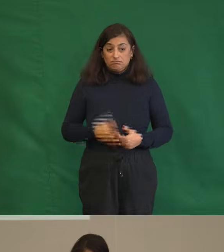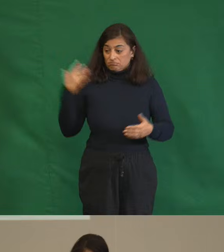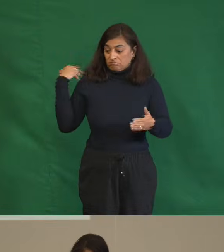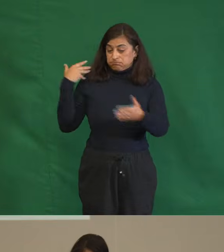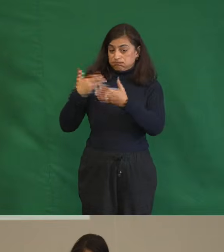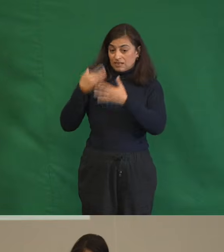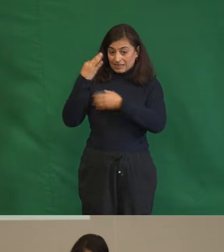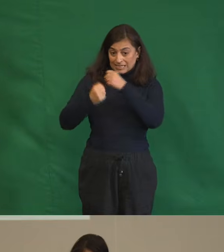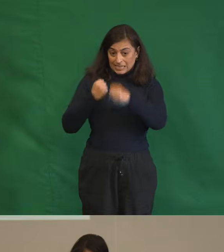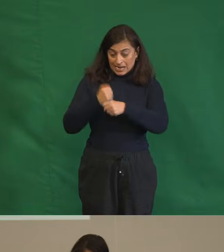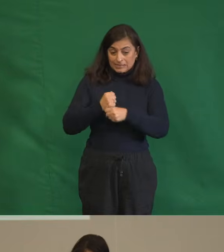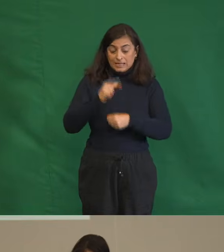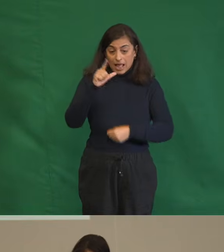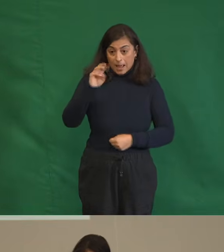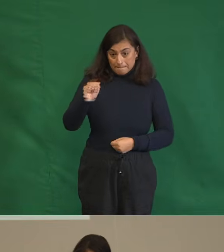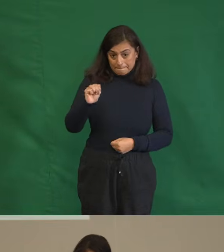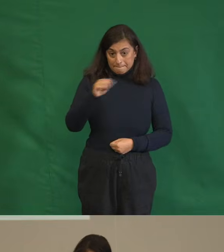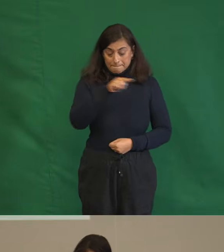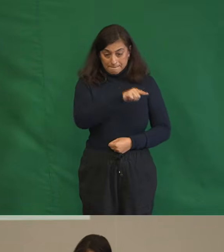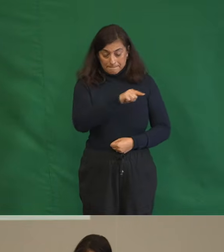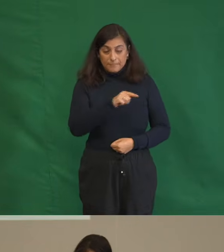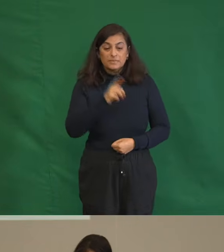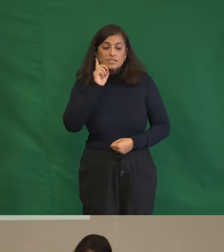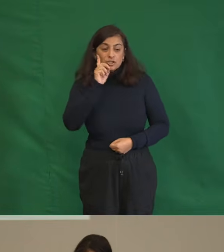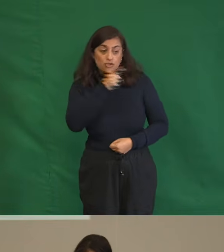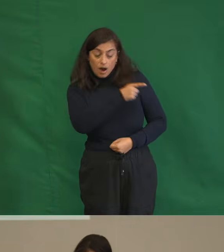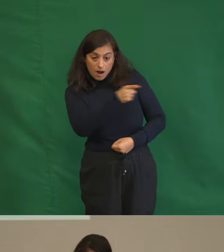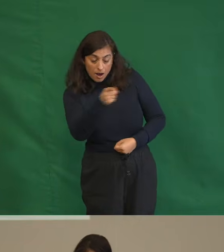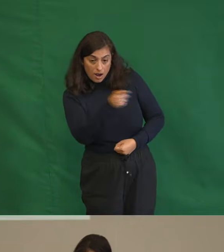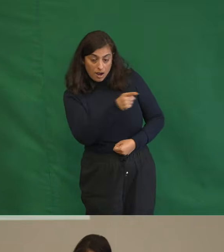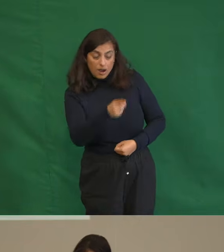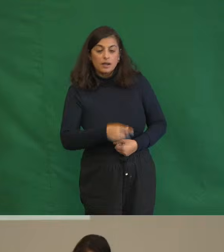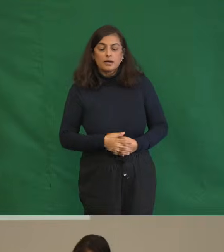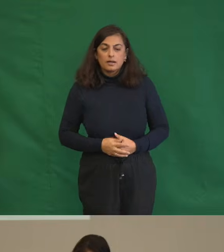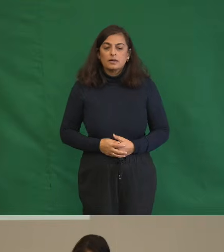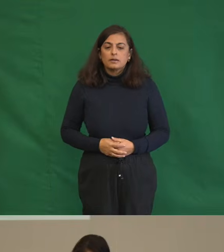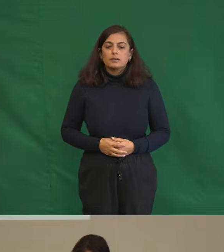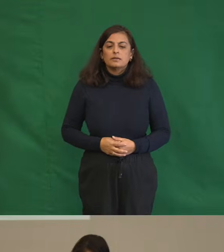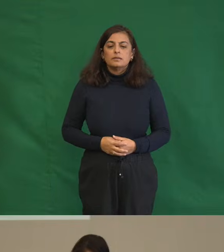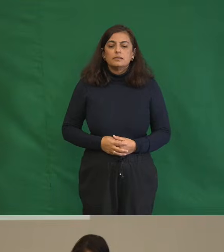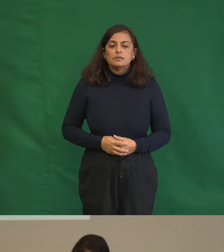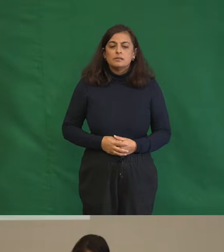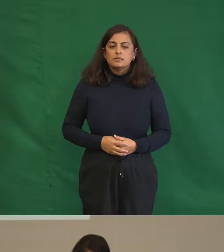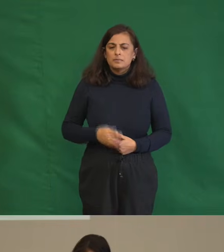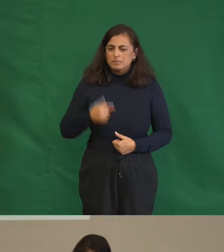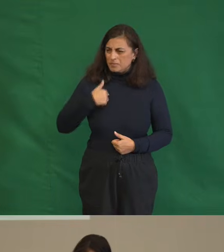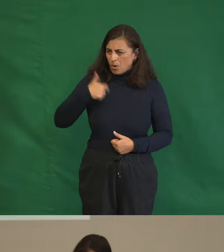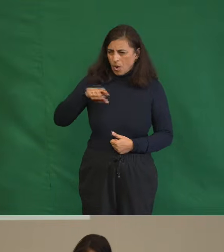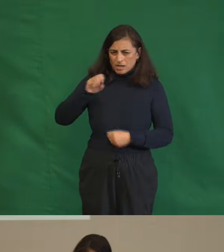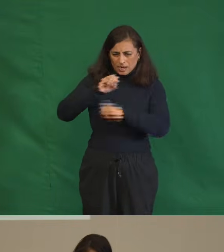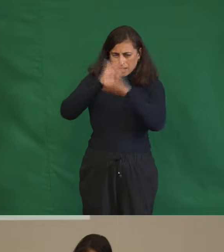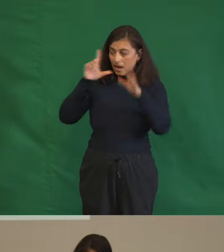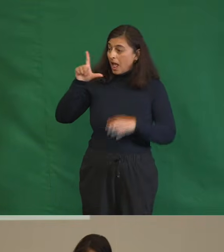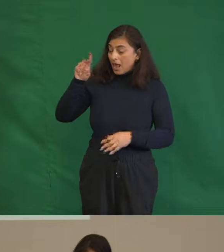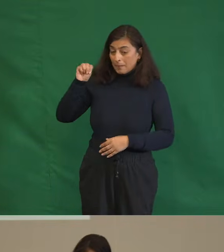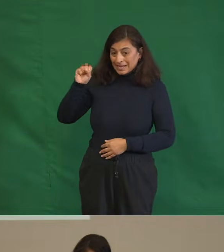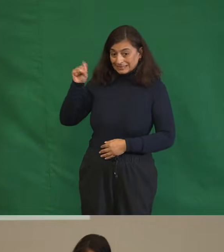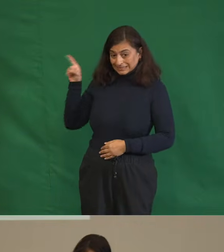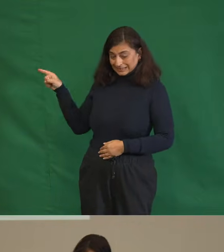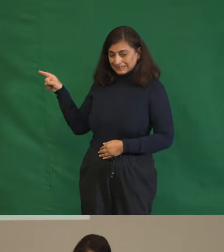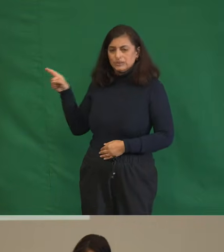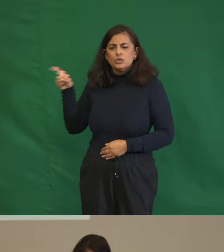courses. And I just want to get clarity on the LMS. It's a Moodle LMS, you're also using Moodle, but I